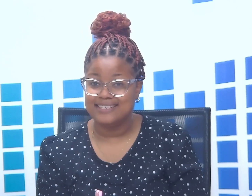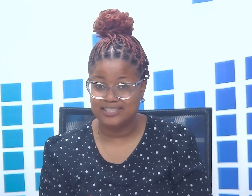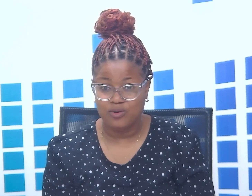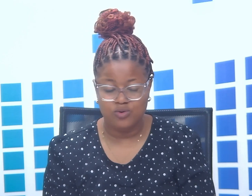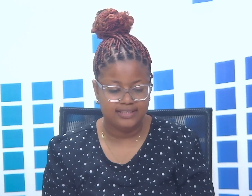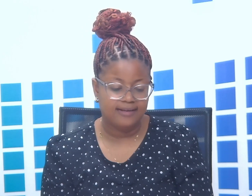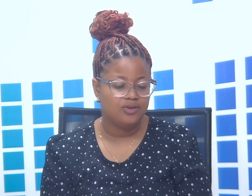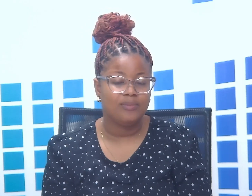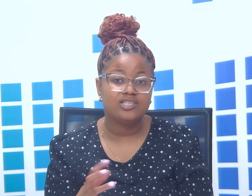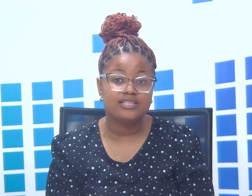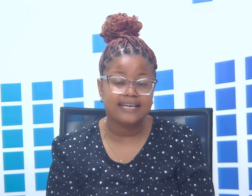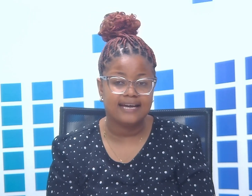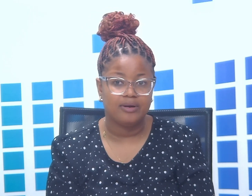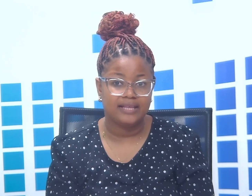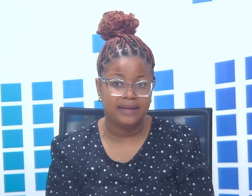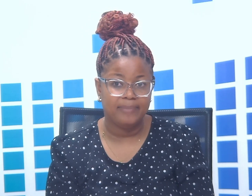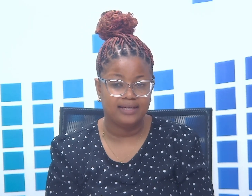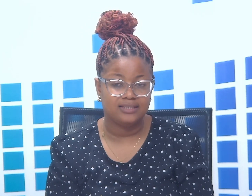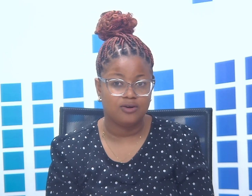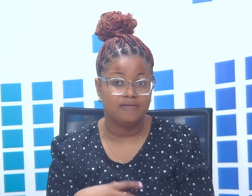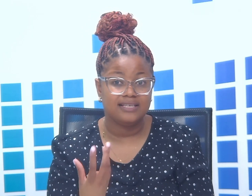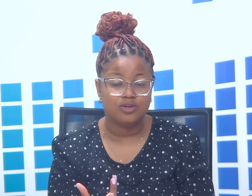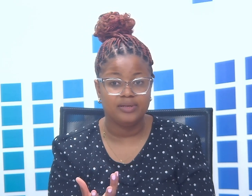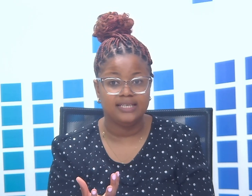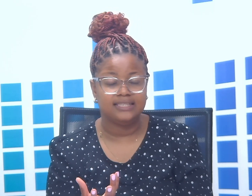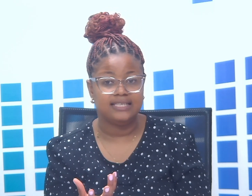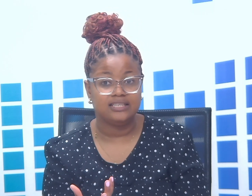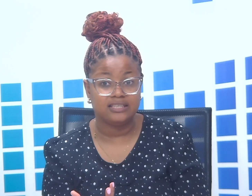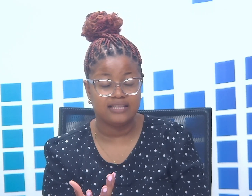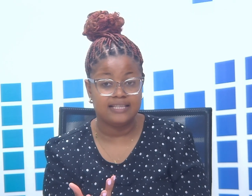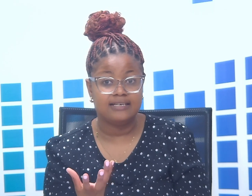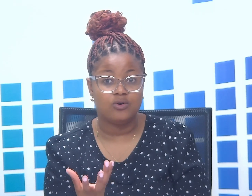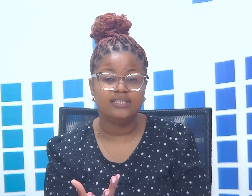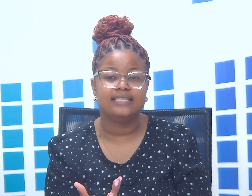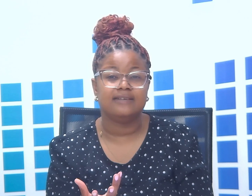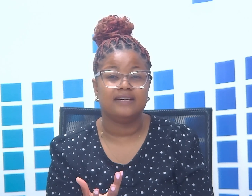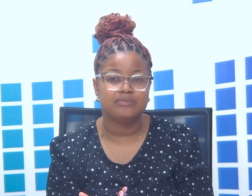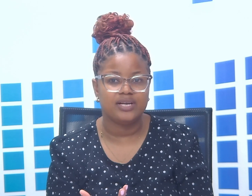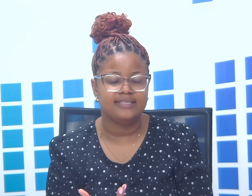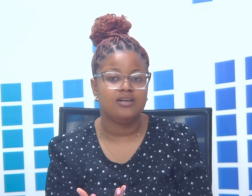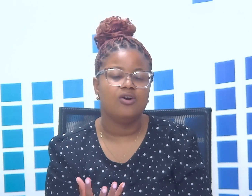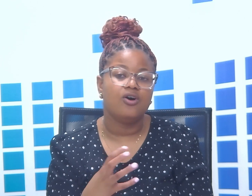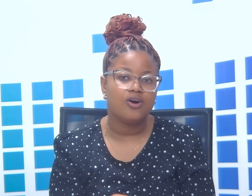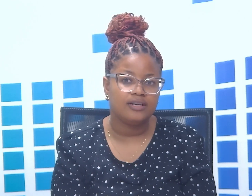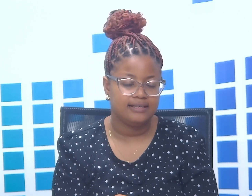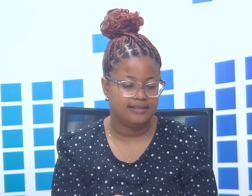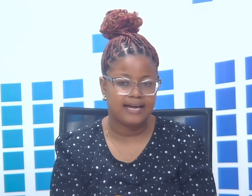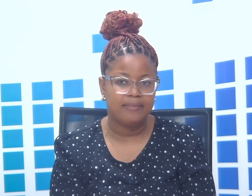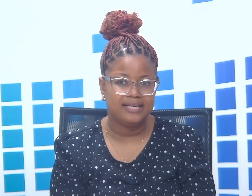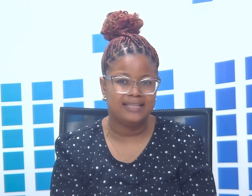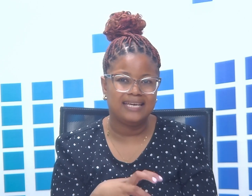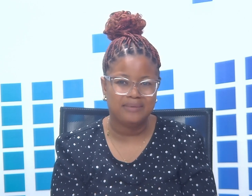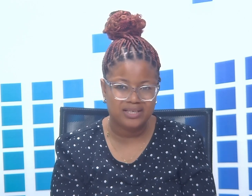Okay, as a shareholder, you must think about the impact of this opinion that the auditors have expressed